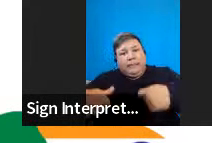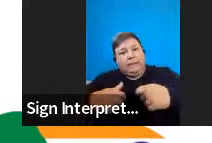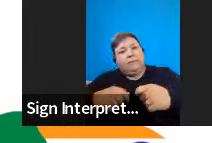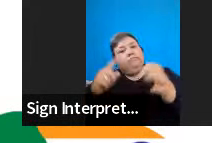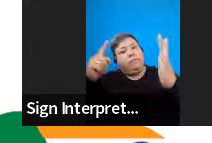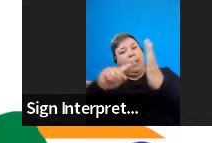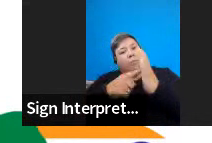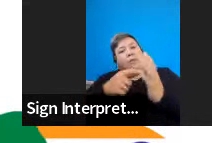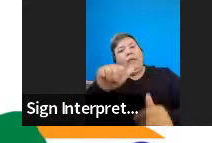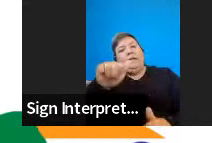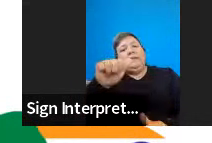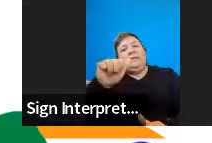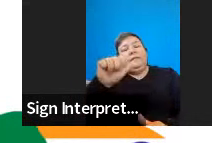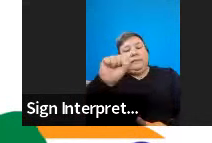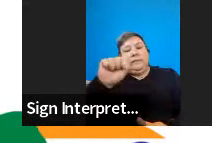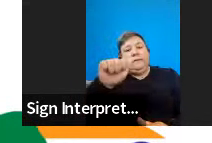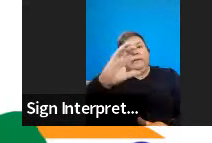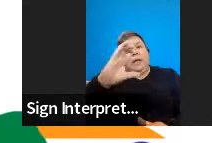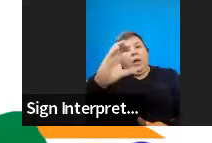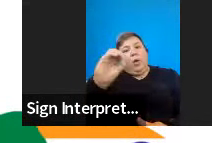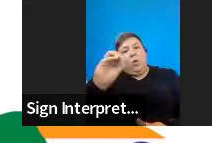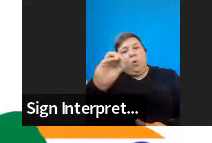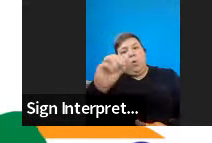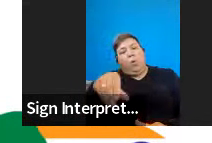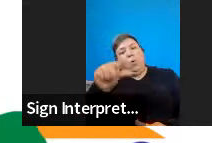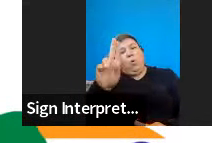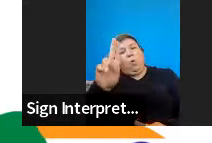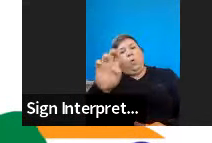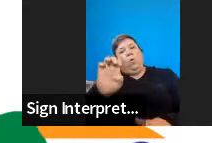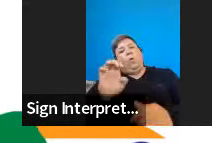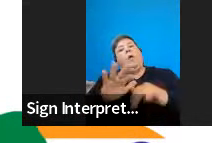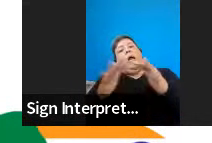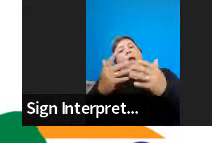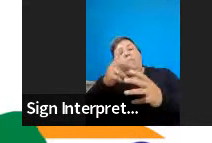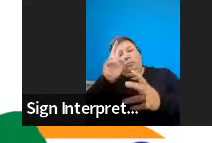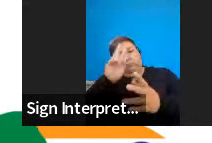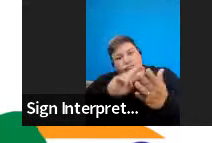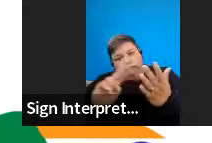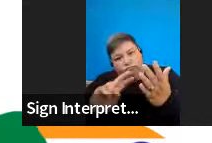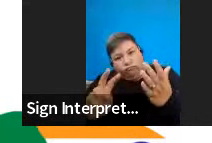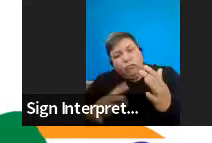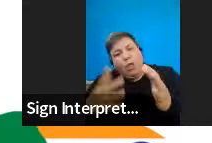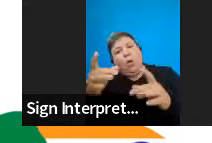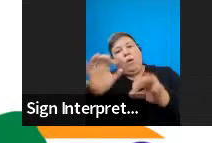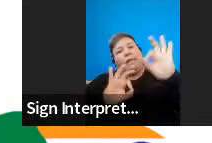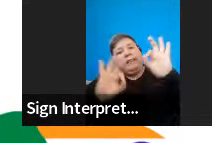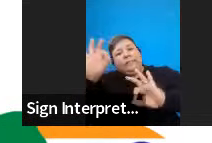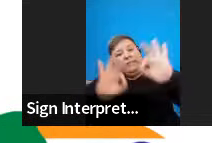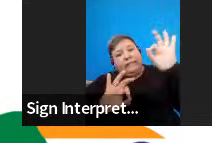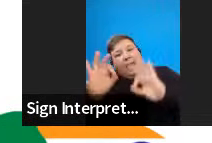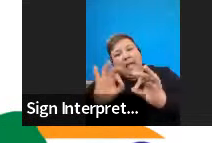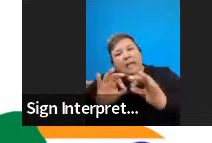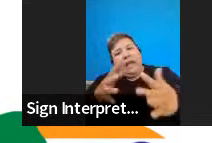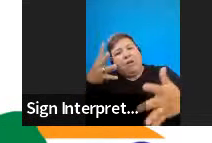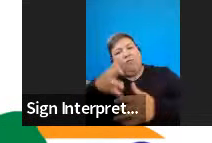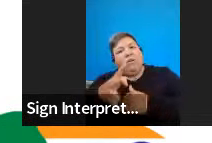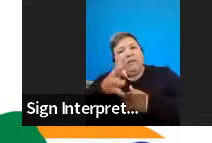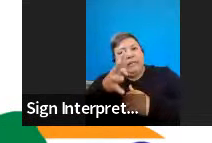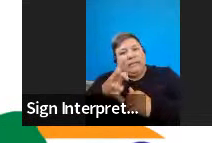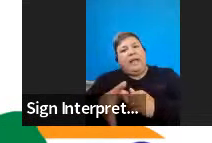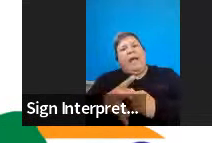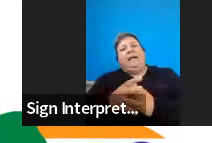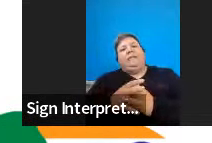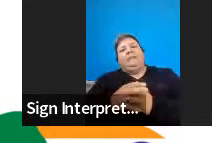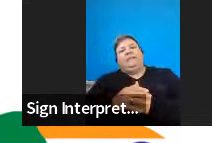to have a look at that regional AEO program, to look at the design, criticize it if there's any critique that they